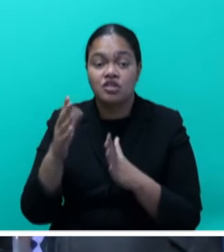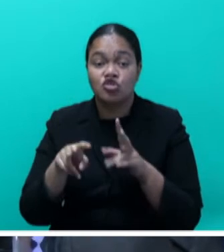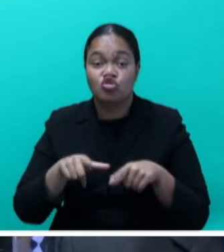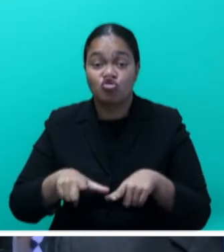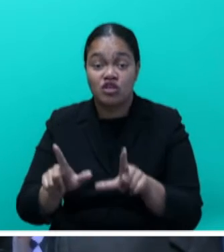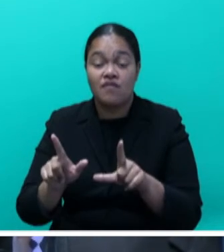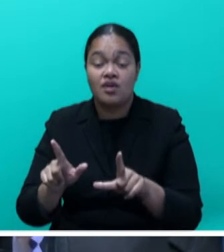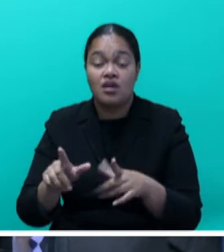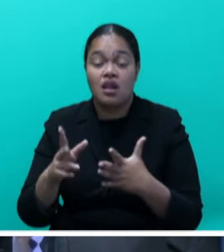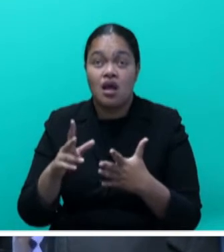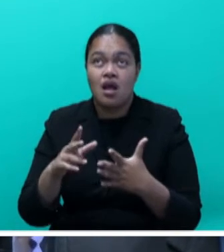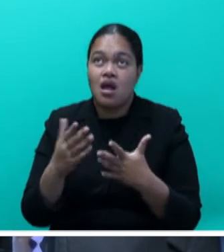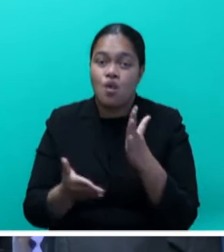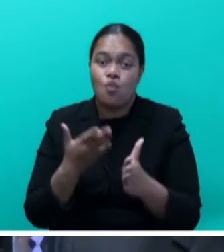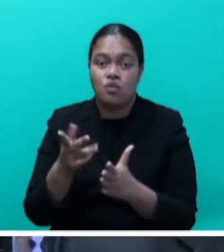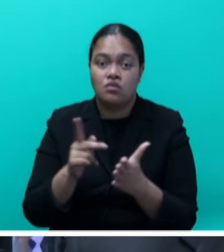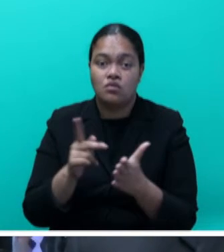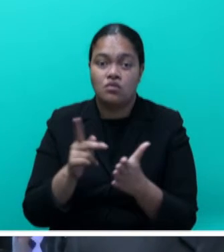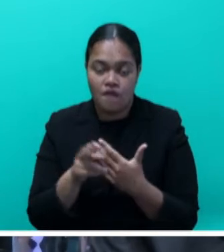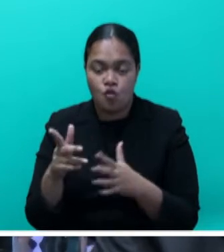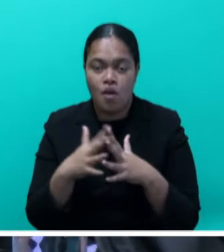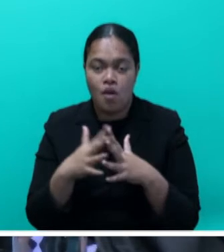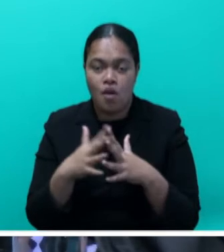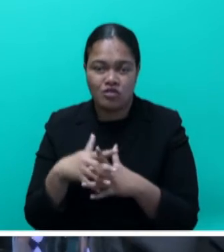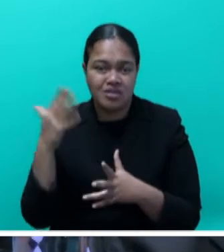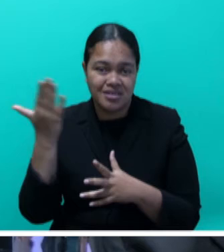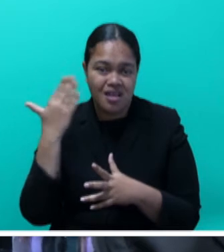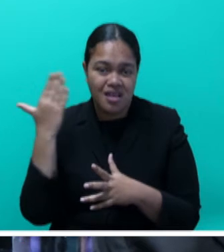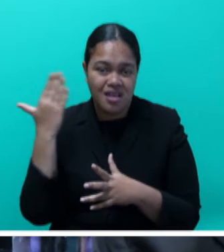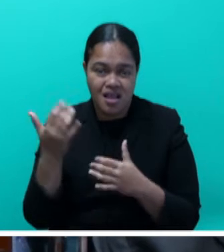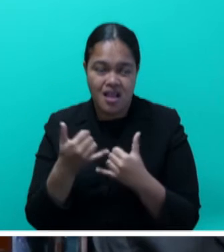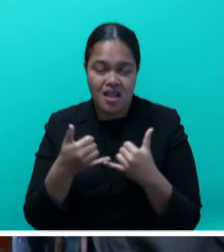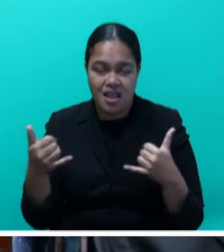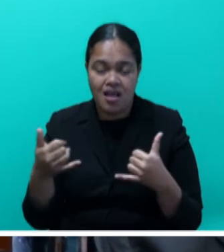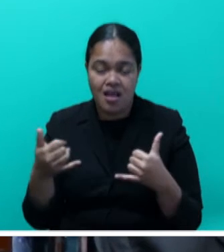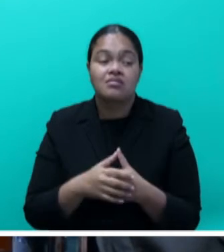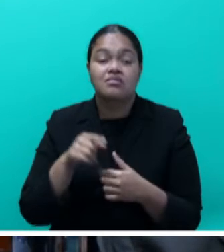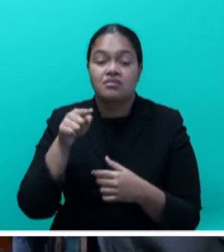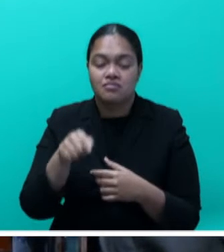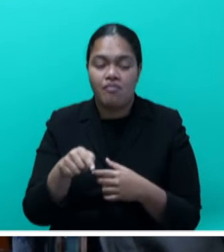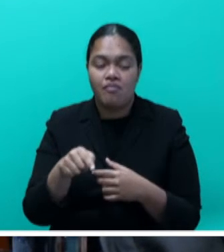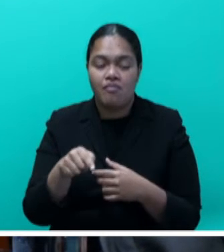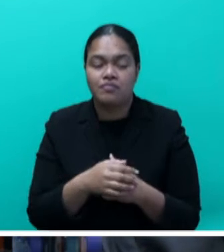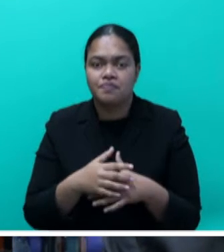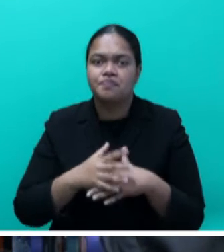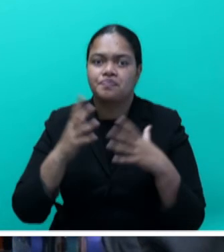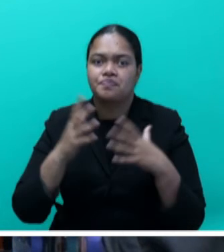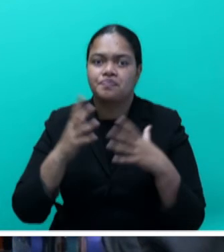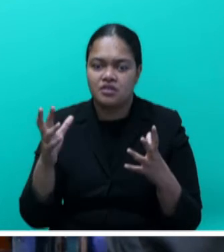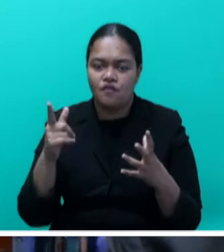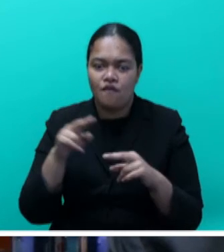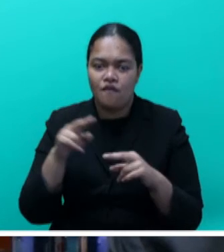which is for American Airlines, a huge step forward for anyone flying Fiji Airways and American